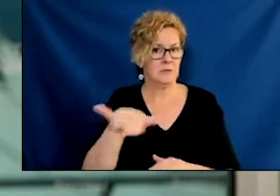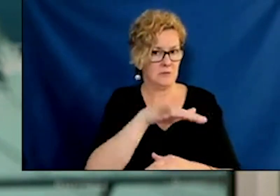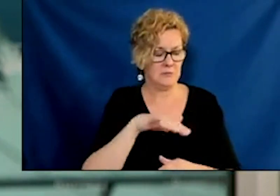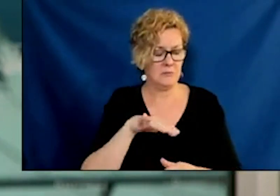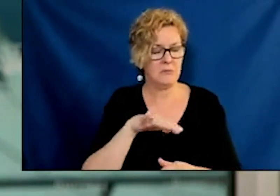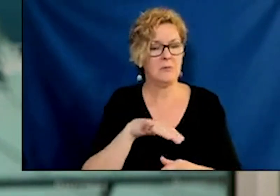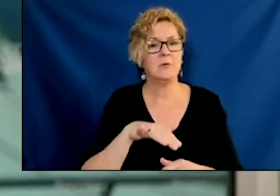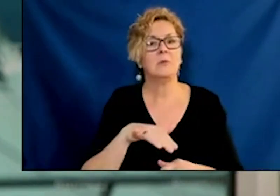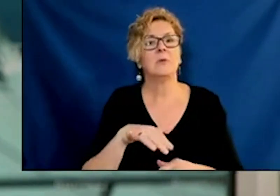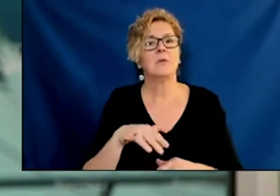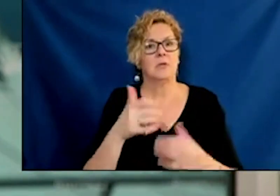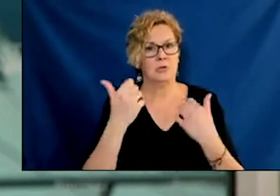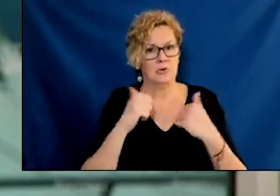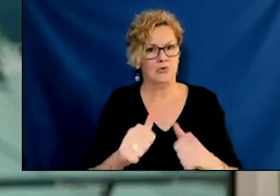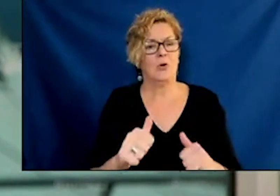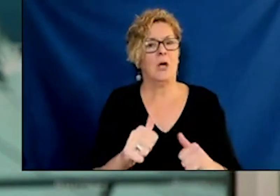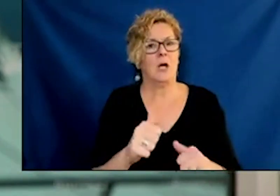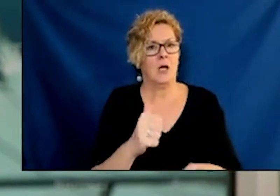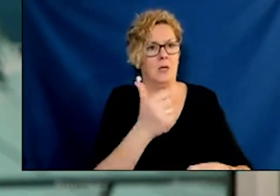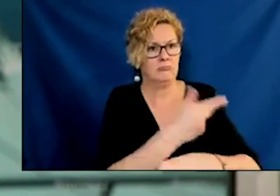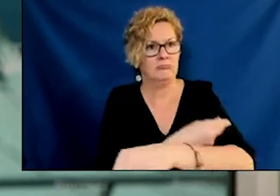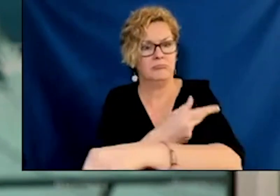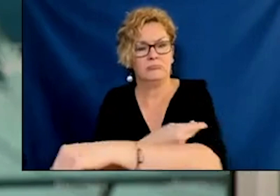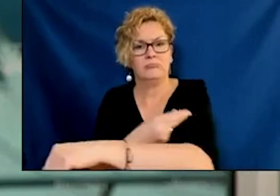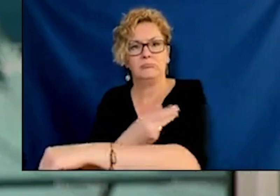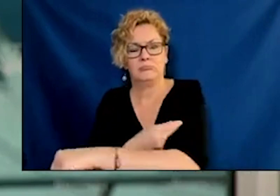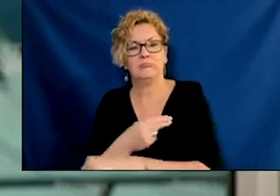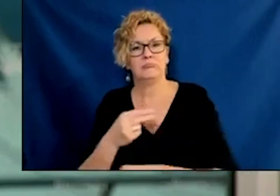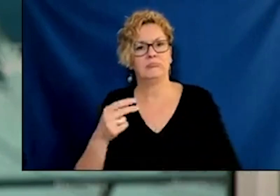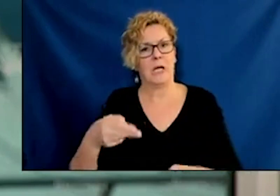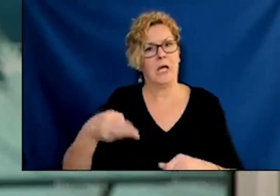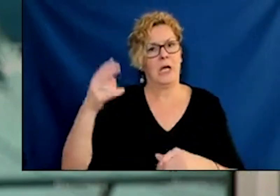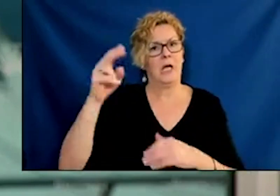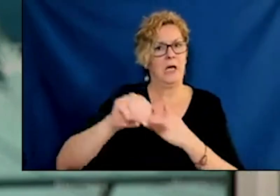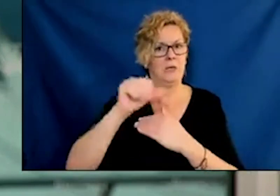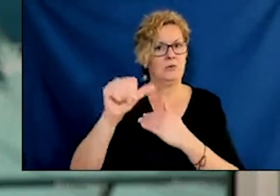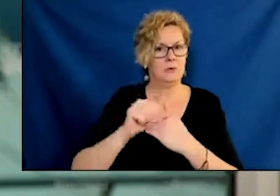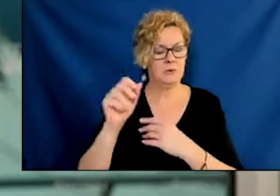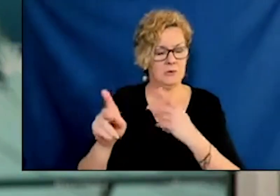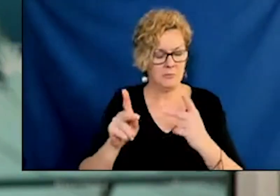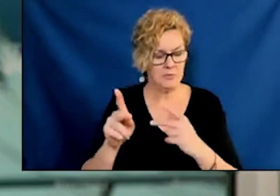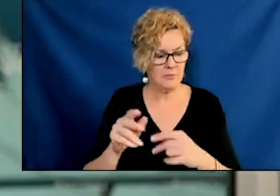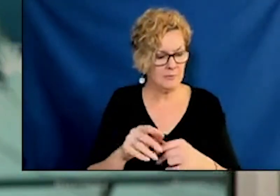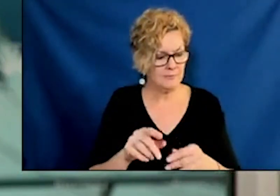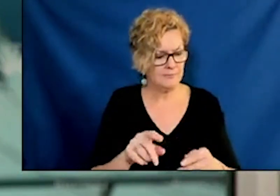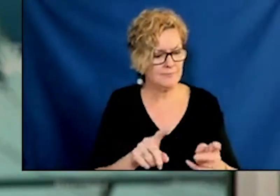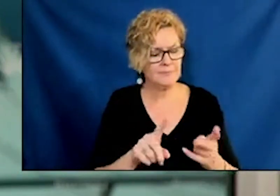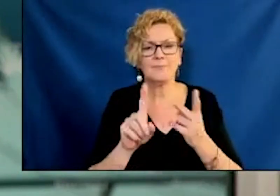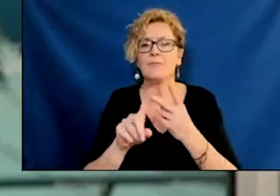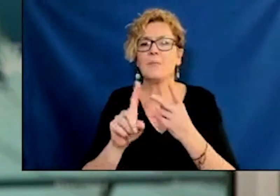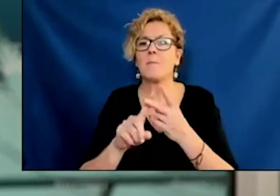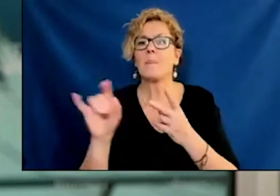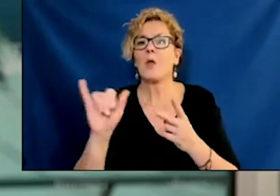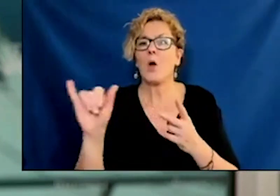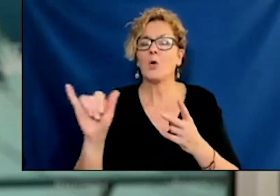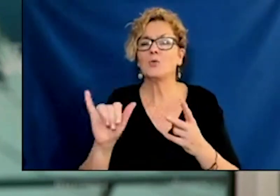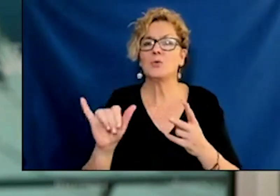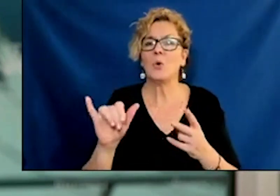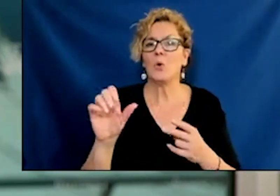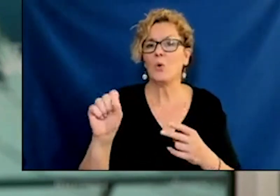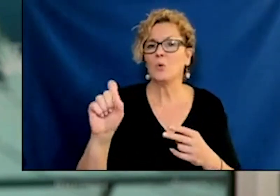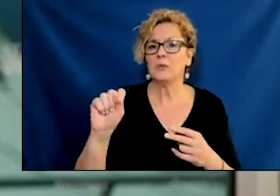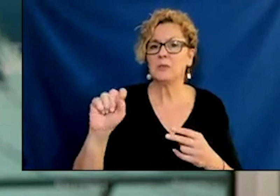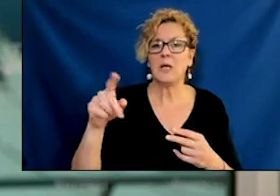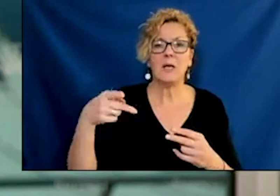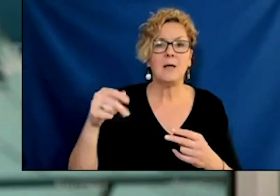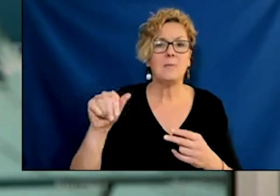downtown east side neighborhood. It's also what we're finding is that it's related to the outbreaks at St. Paul's and